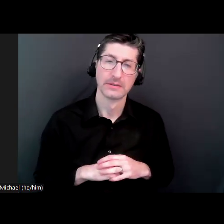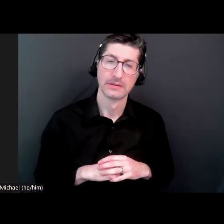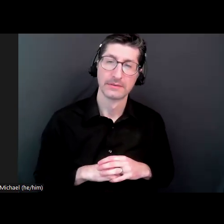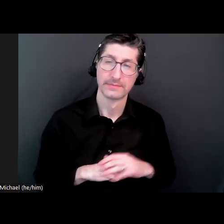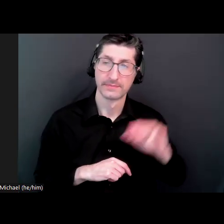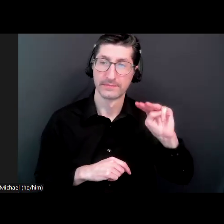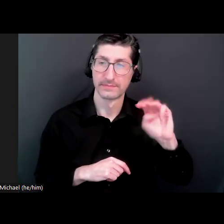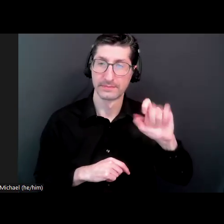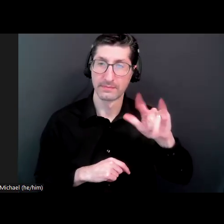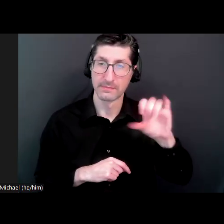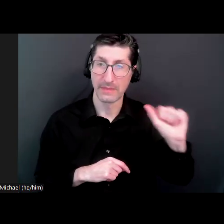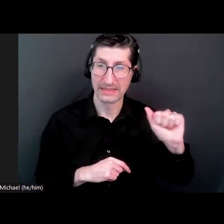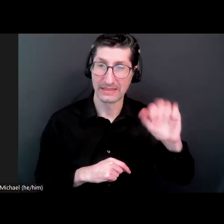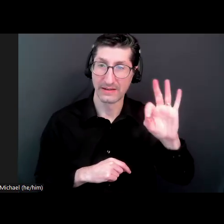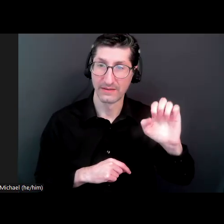Melissa Ferretti. Yes.